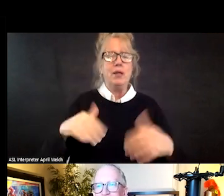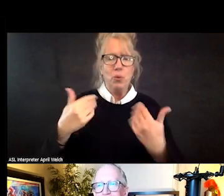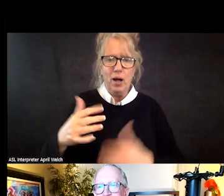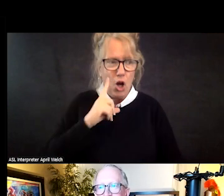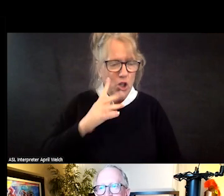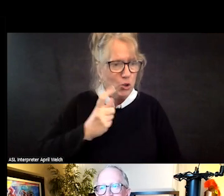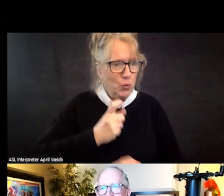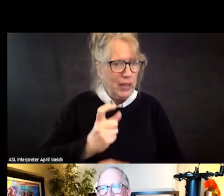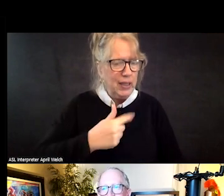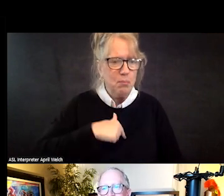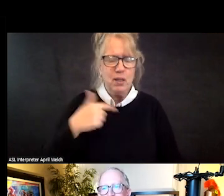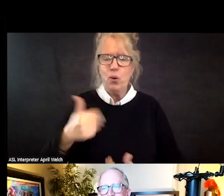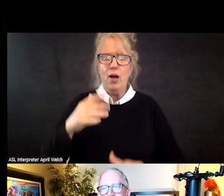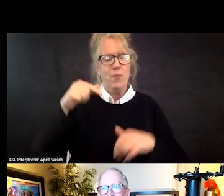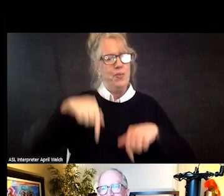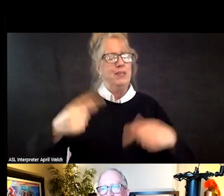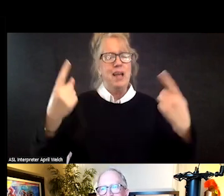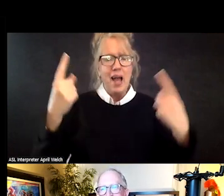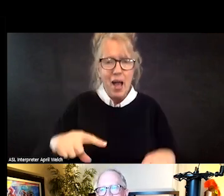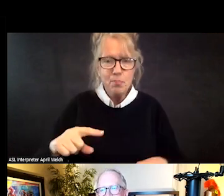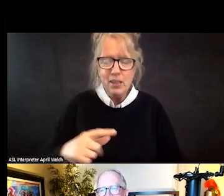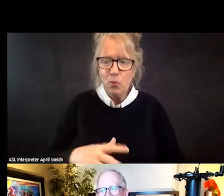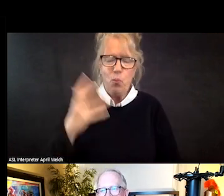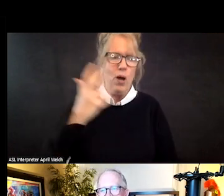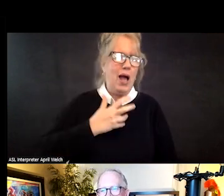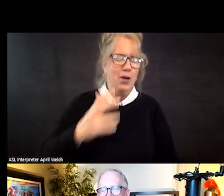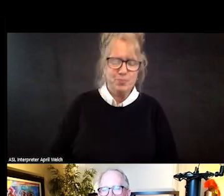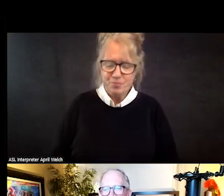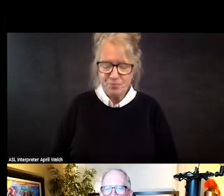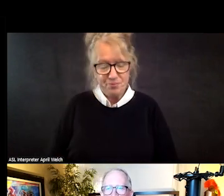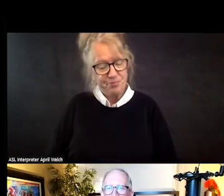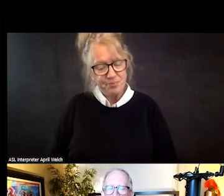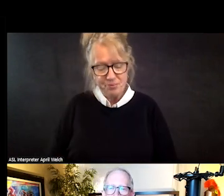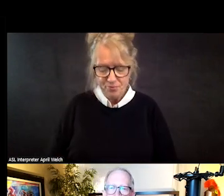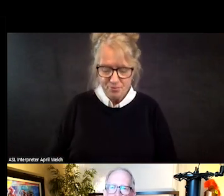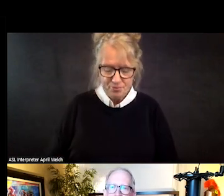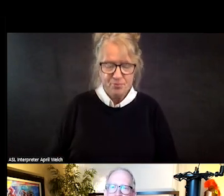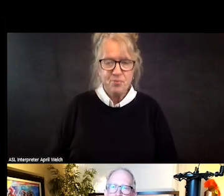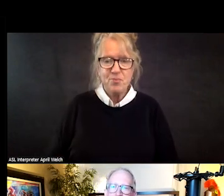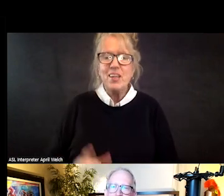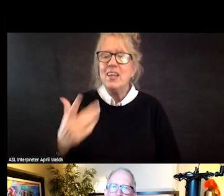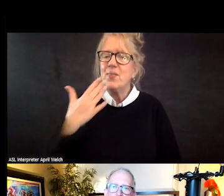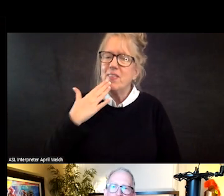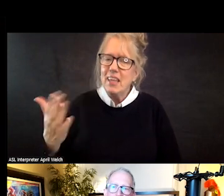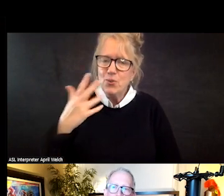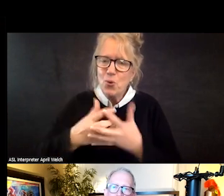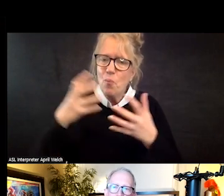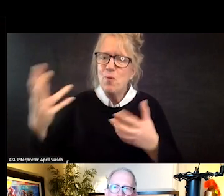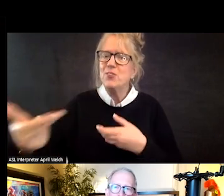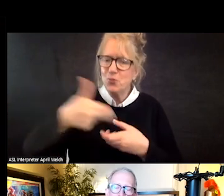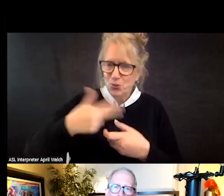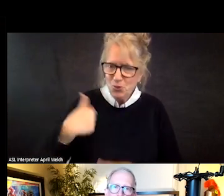me? Is this just Is this happening? Can I touch y'all?" So really, I didn't. Yeah, but. Tanja, thanks so much for joining